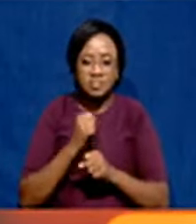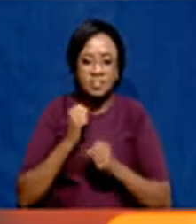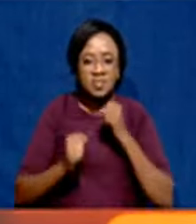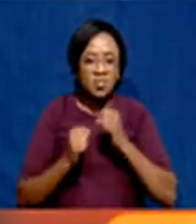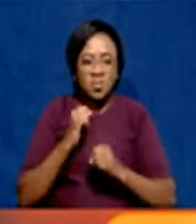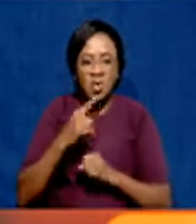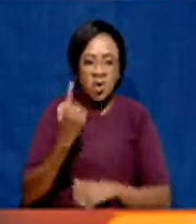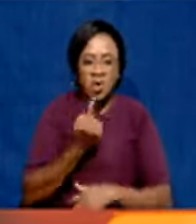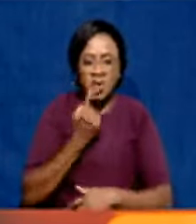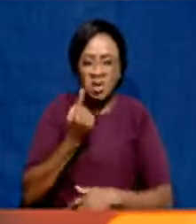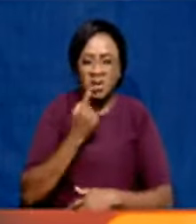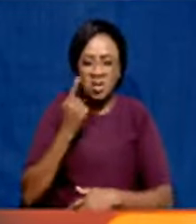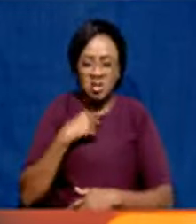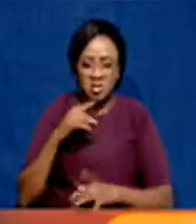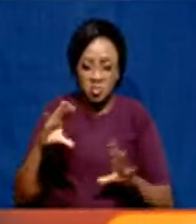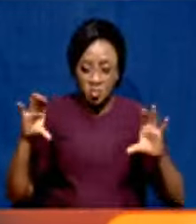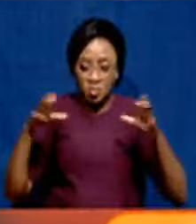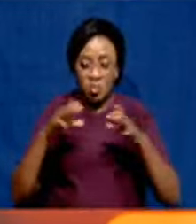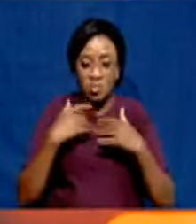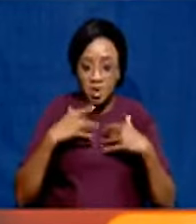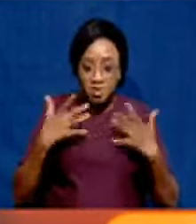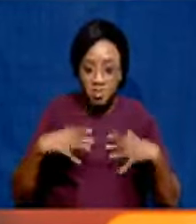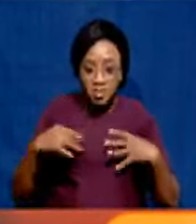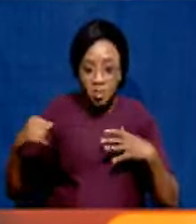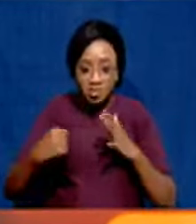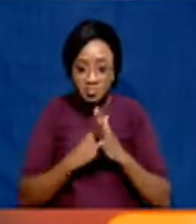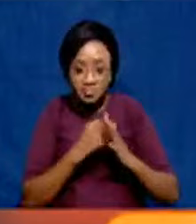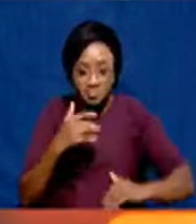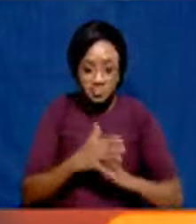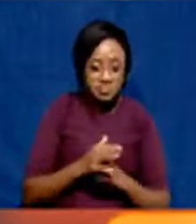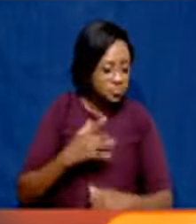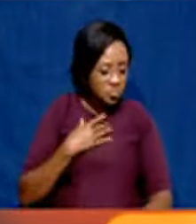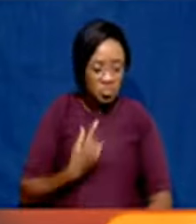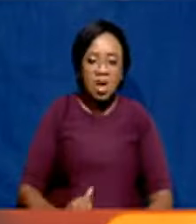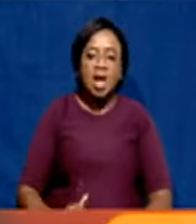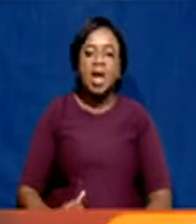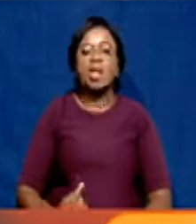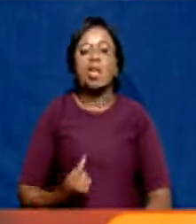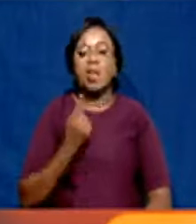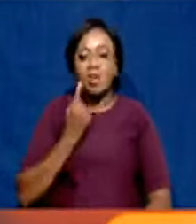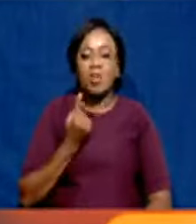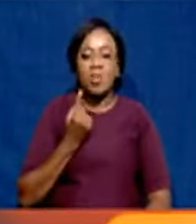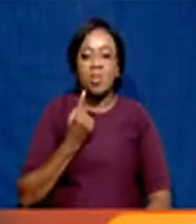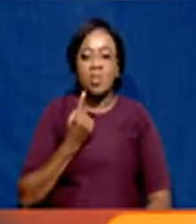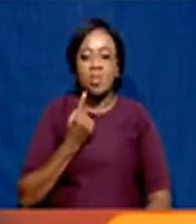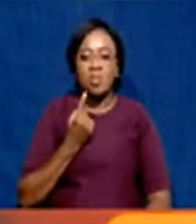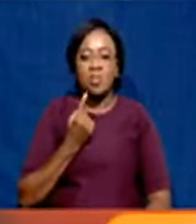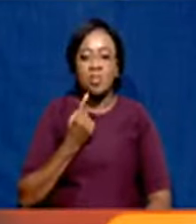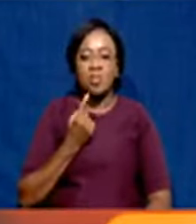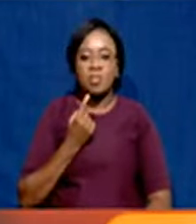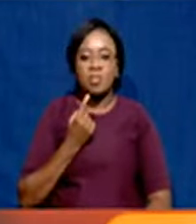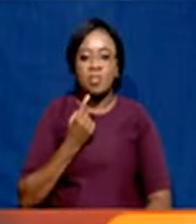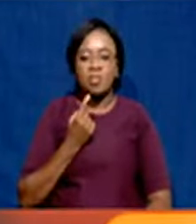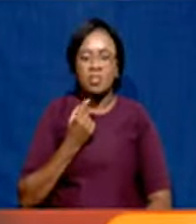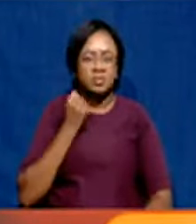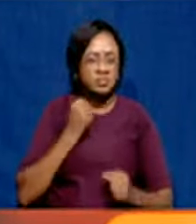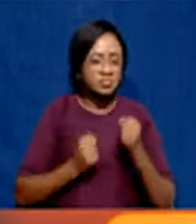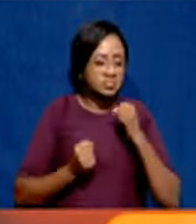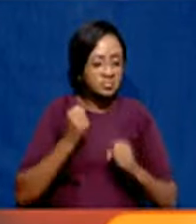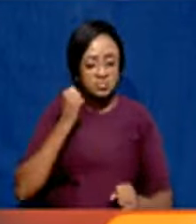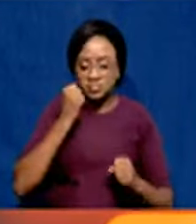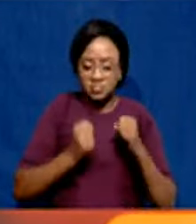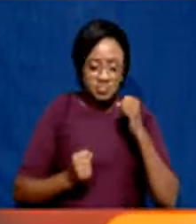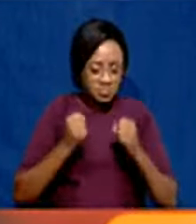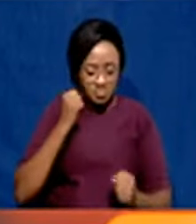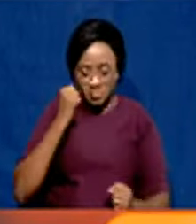team sport. It's not like football. You don't have people edging you on. You are basically chasing against the wind. And for him to have